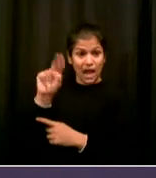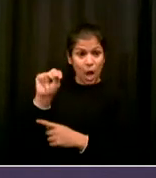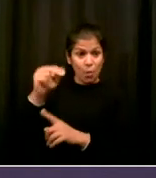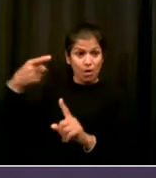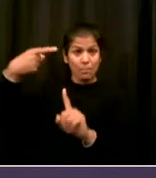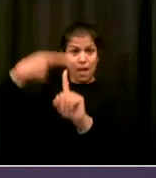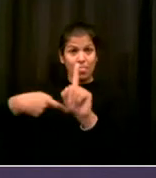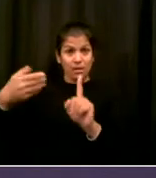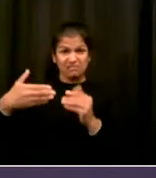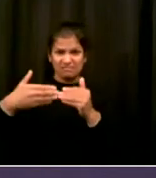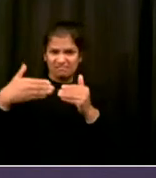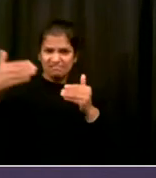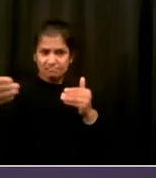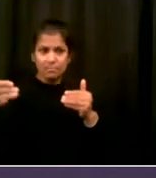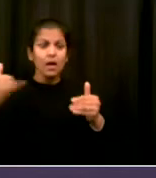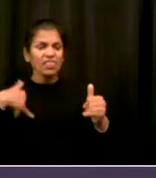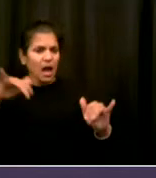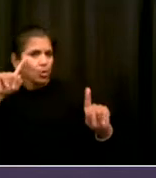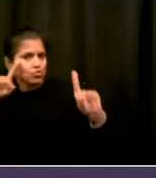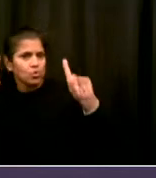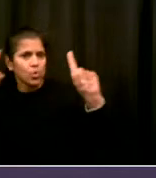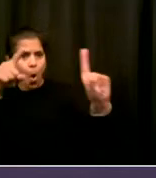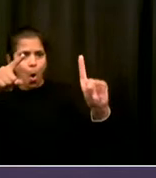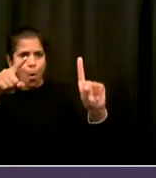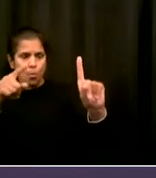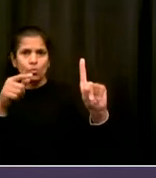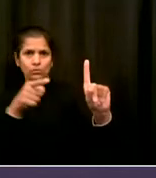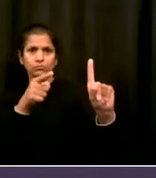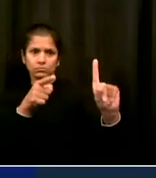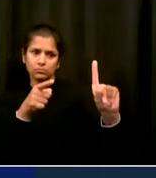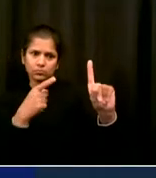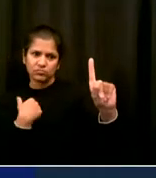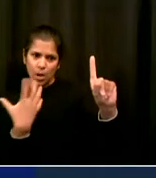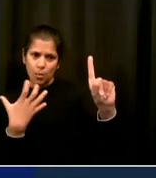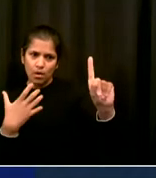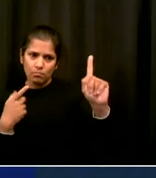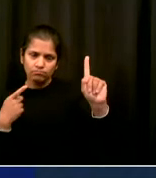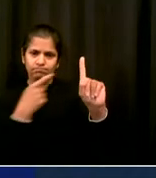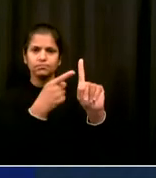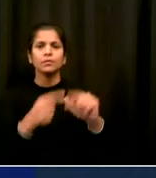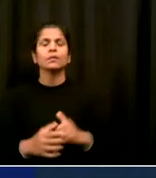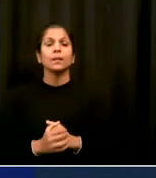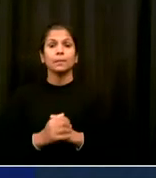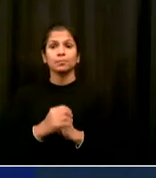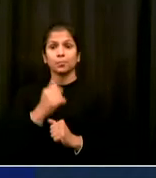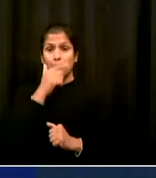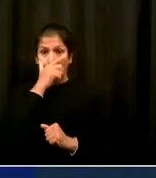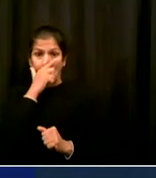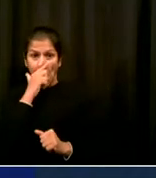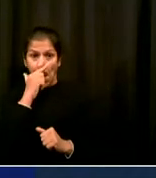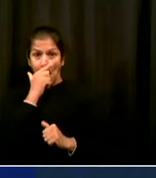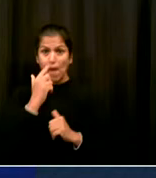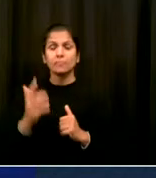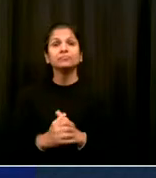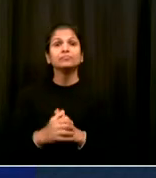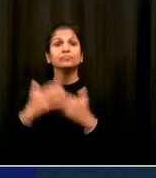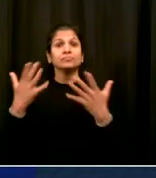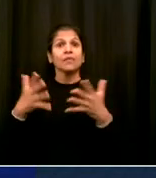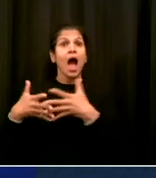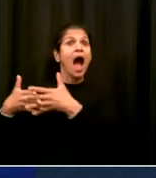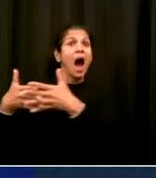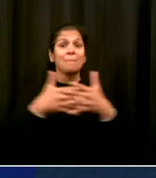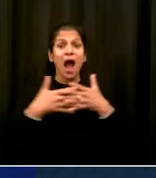anxious to get it done. Look, President-elect Biden said it right. This whole country is behind the pace it needs to be. We're